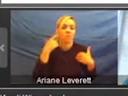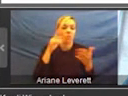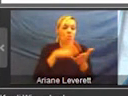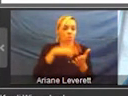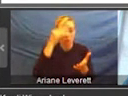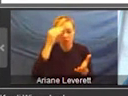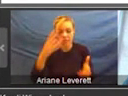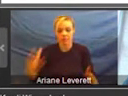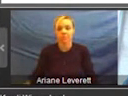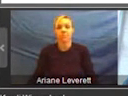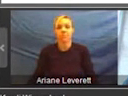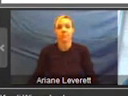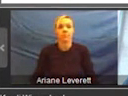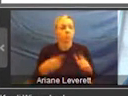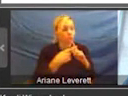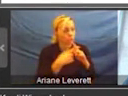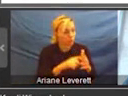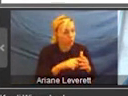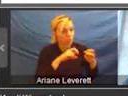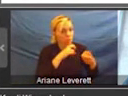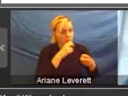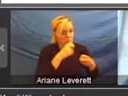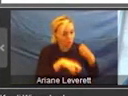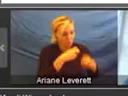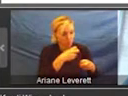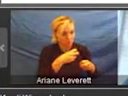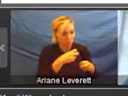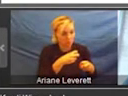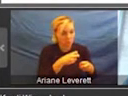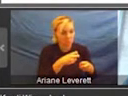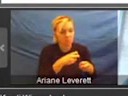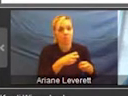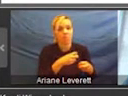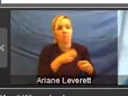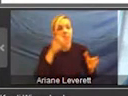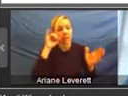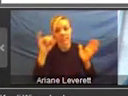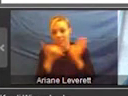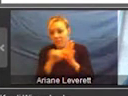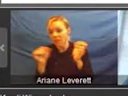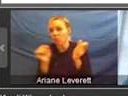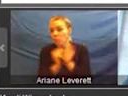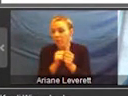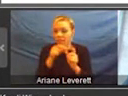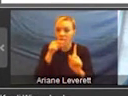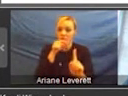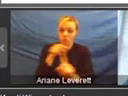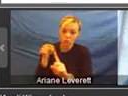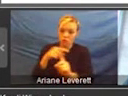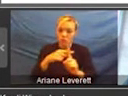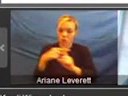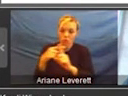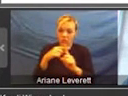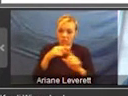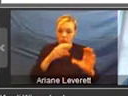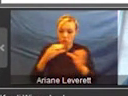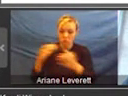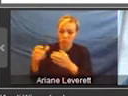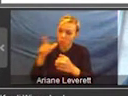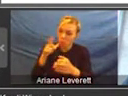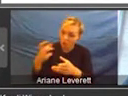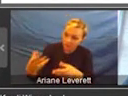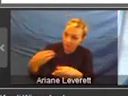problem identified by or co-identified with target groups, like all different target groups that do play a role, so